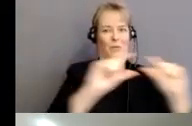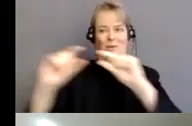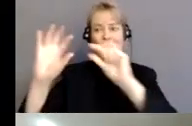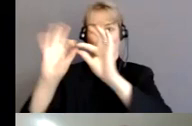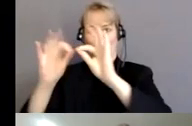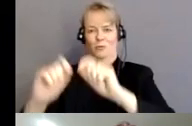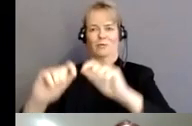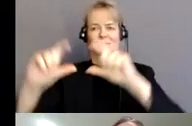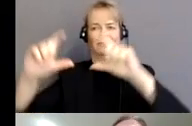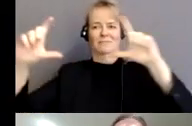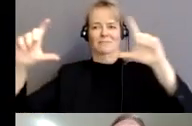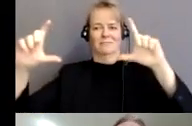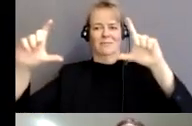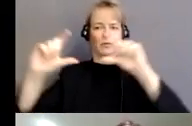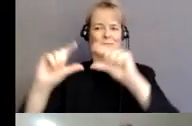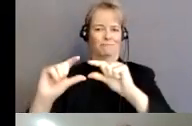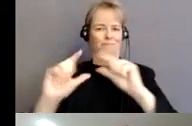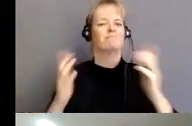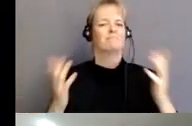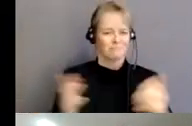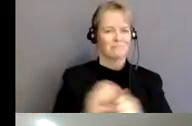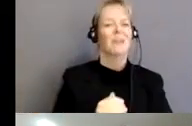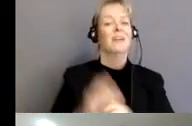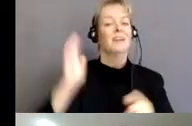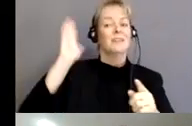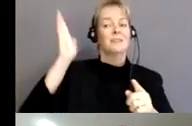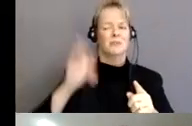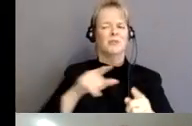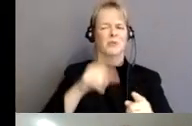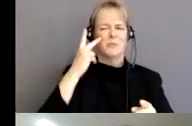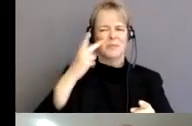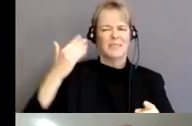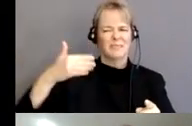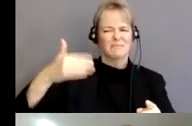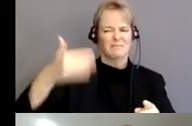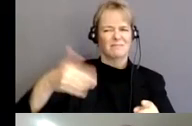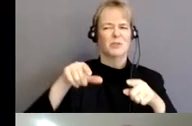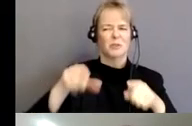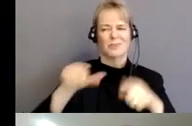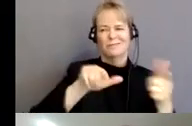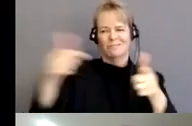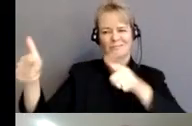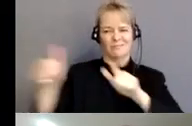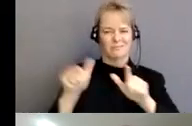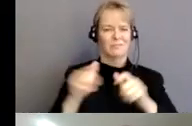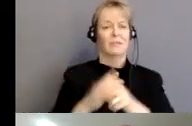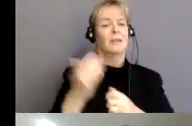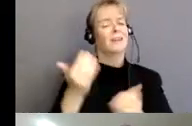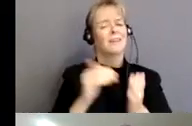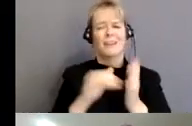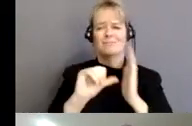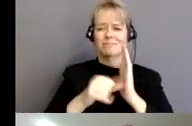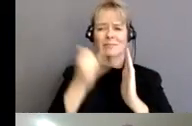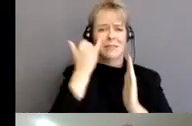can work out that logistic in time. Again, questions, if you have questions as